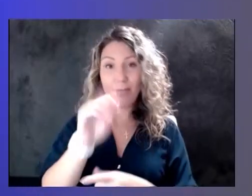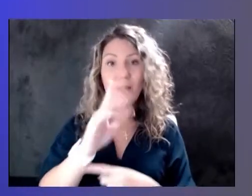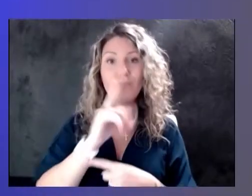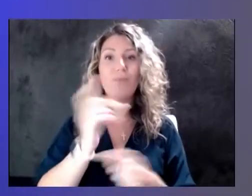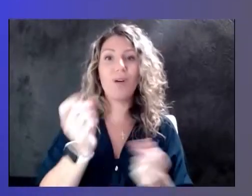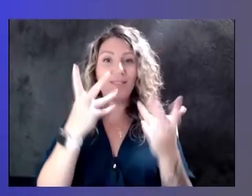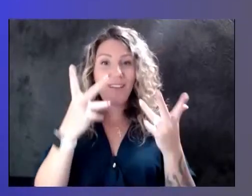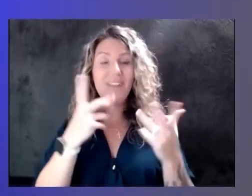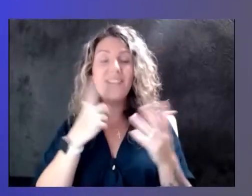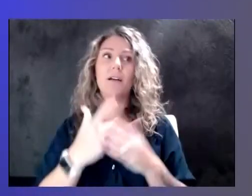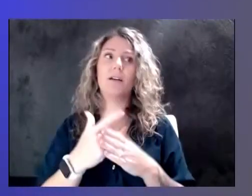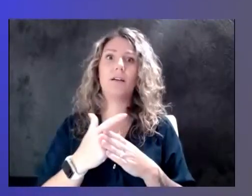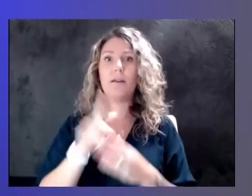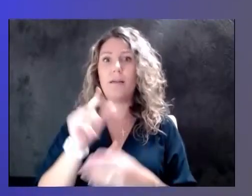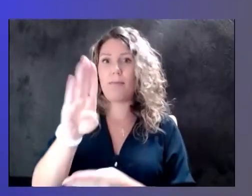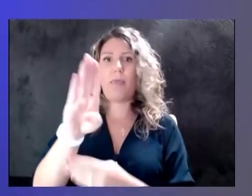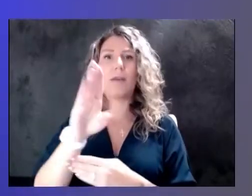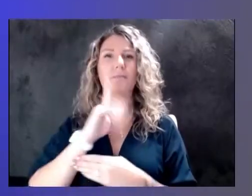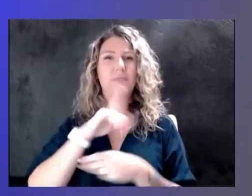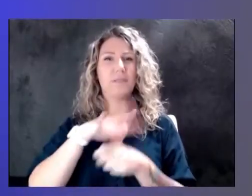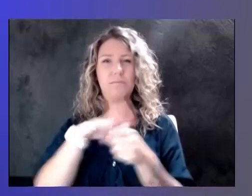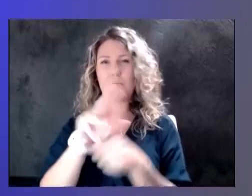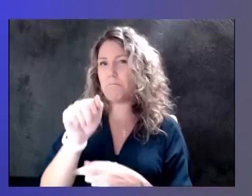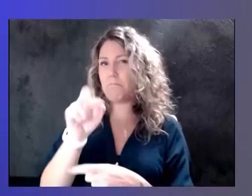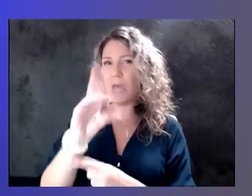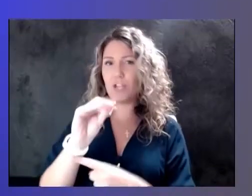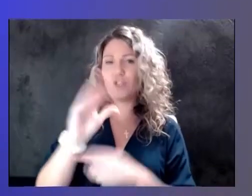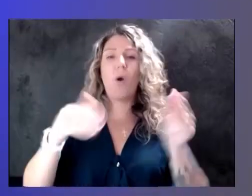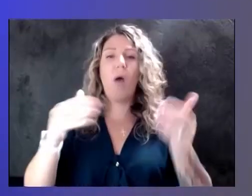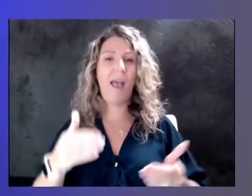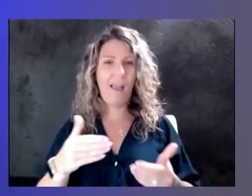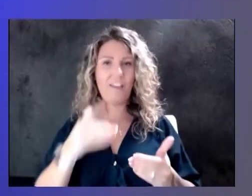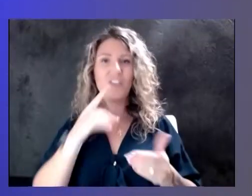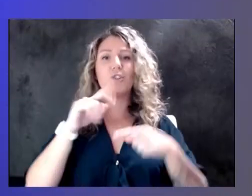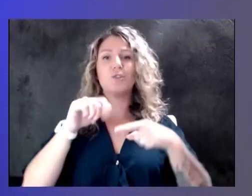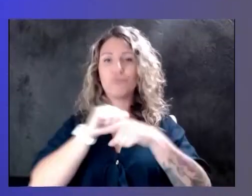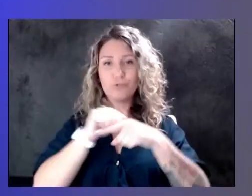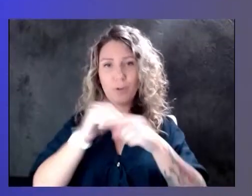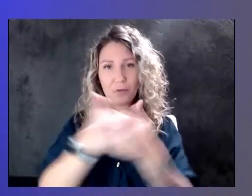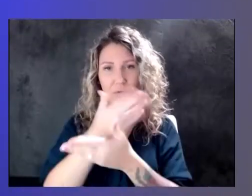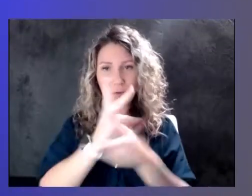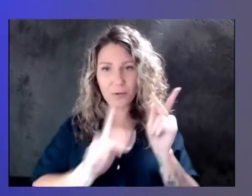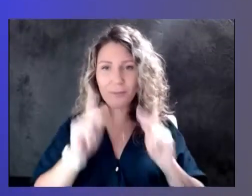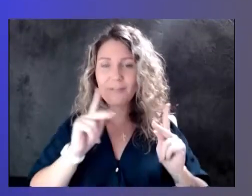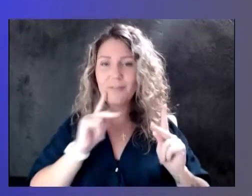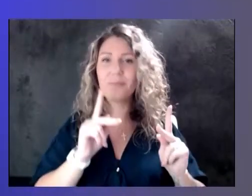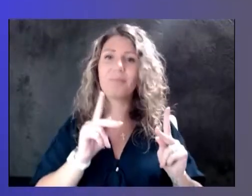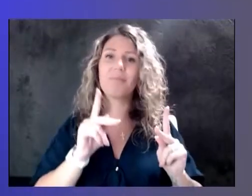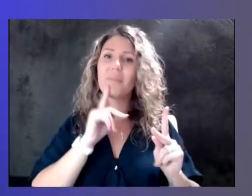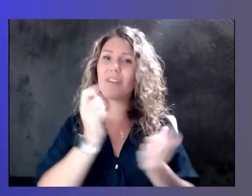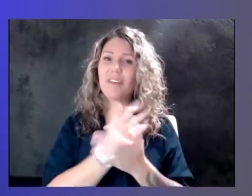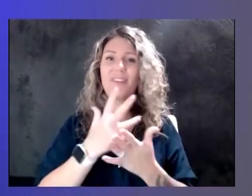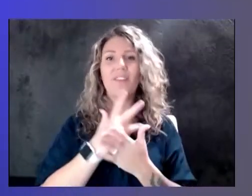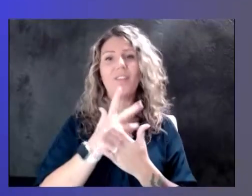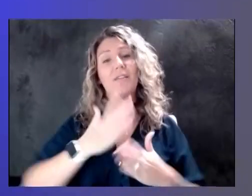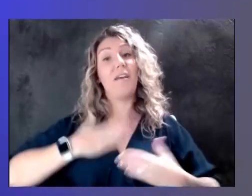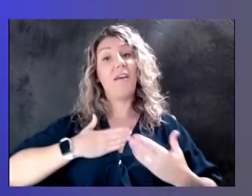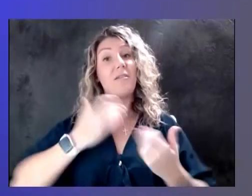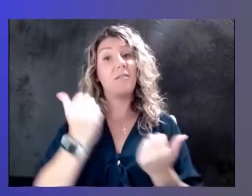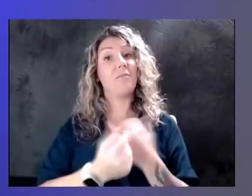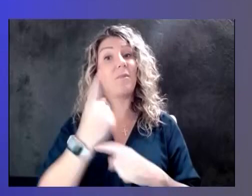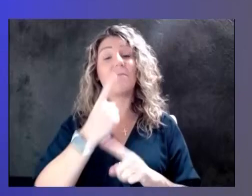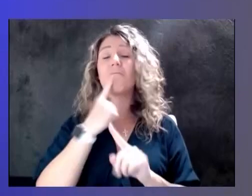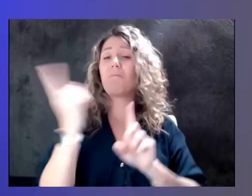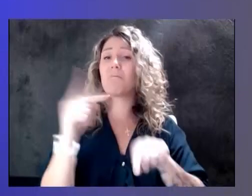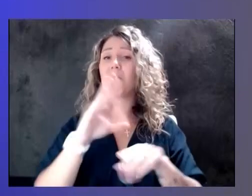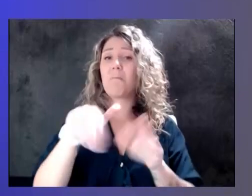A lot of labs in the metro area have done a lot of hiring, training new people and everything. And so we're happy to have all of these people. The labs definitely are a